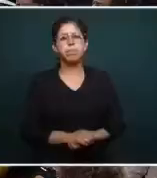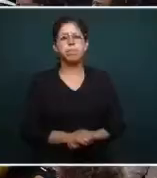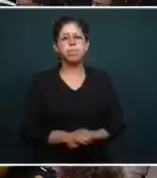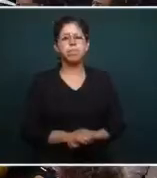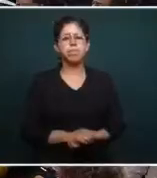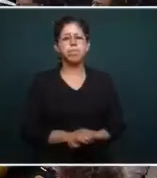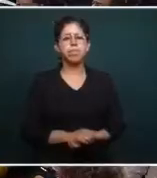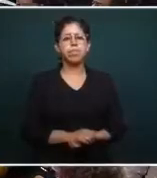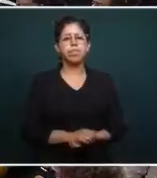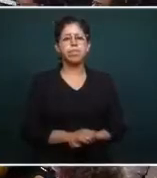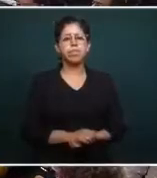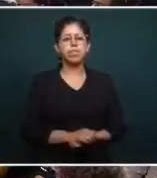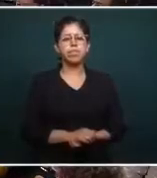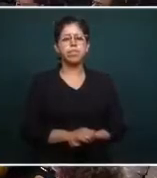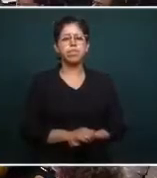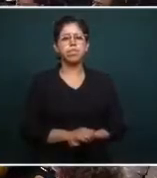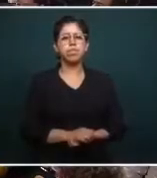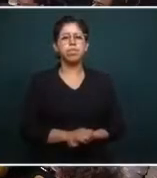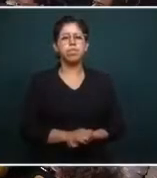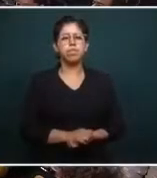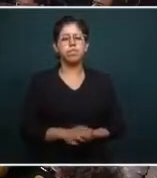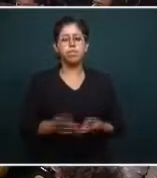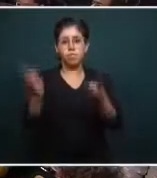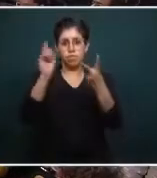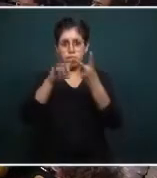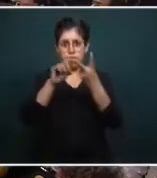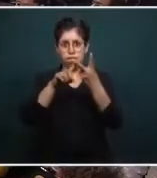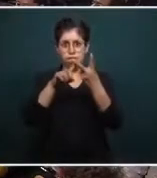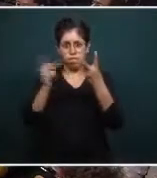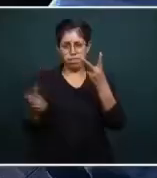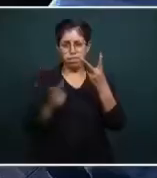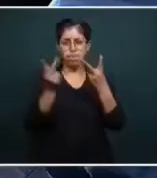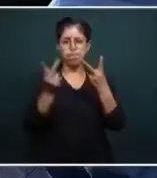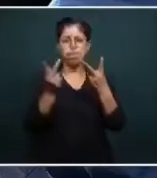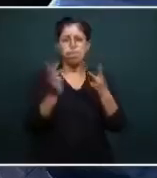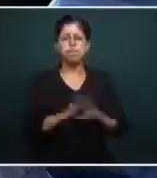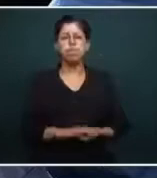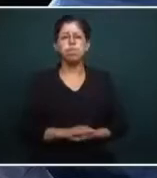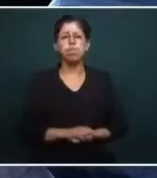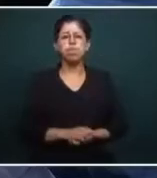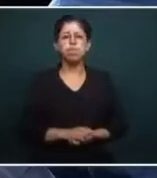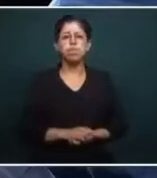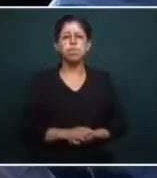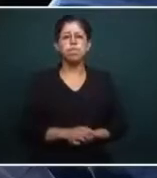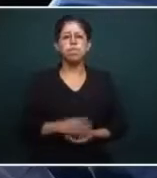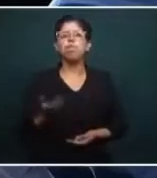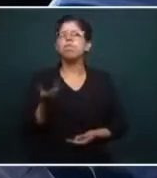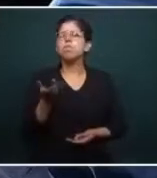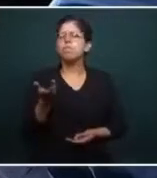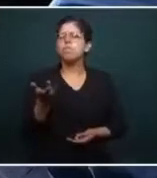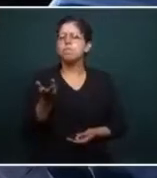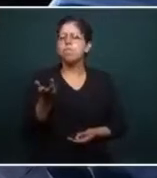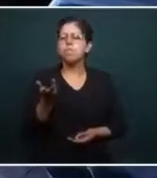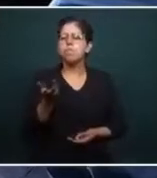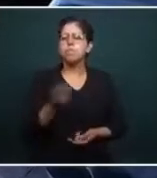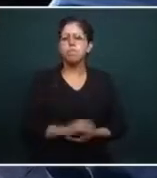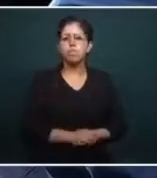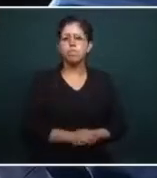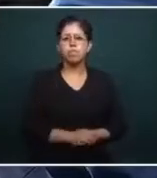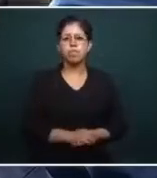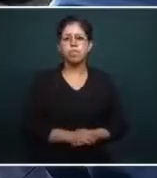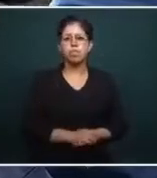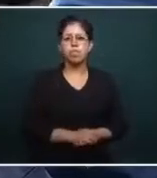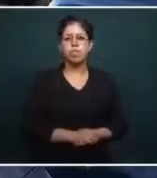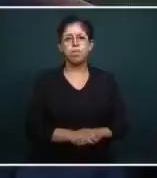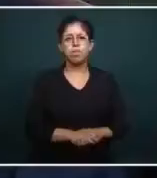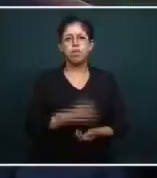entrance of arms into our country? And the next thing is, ¿Qué medidas se están What tomando measures are you taking